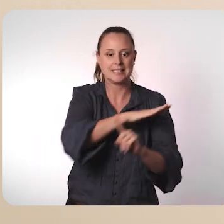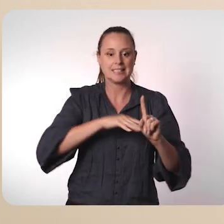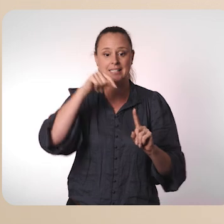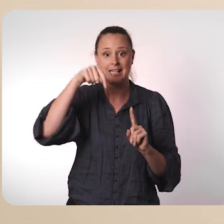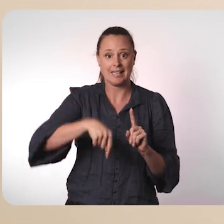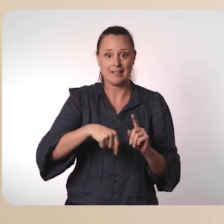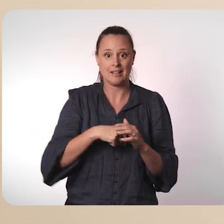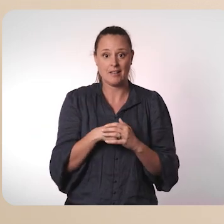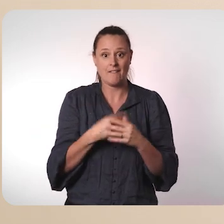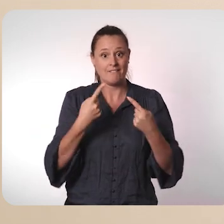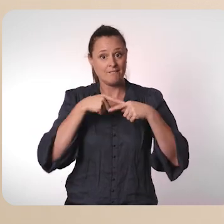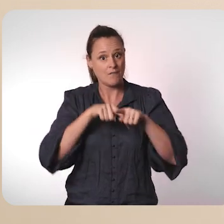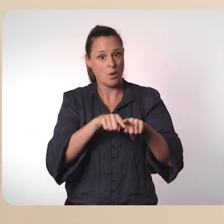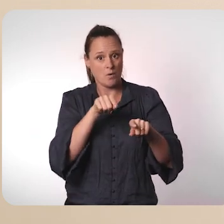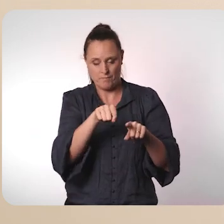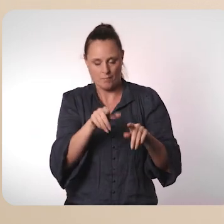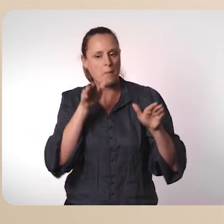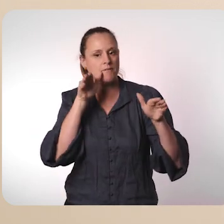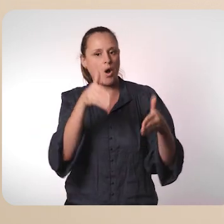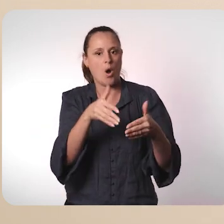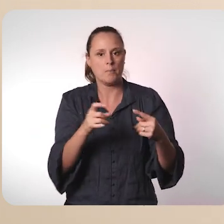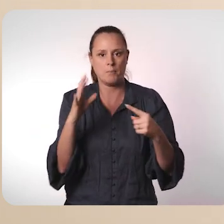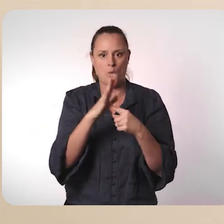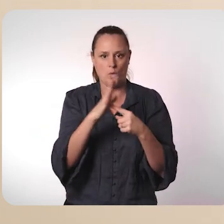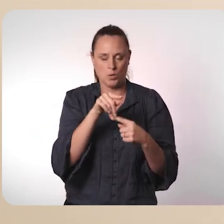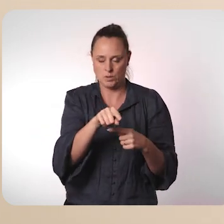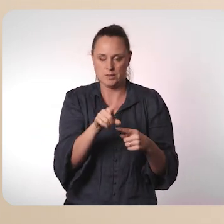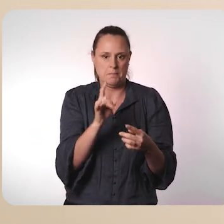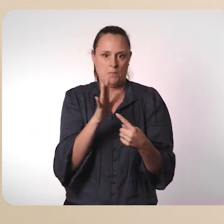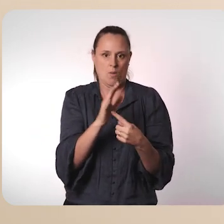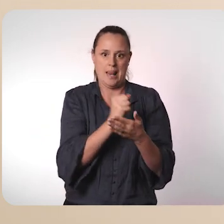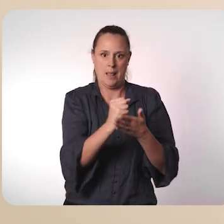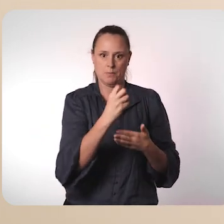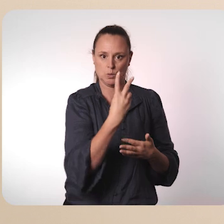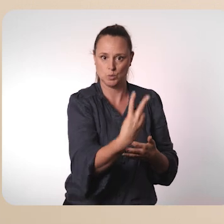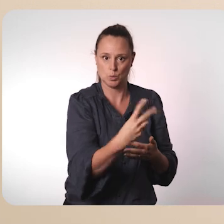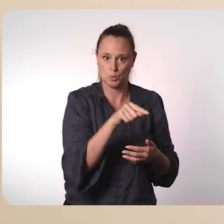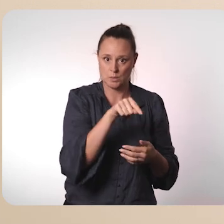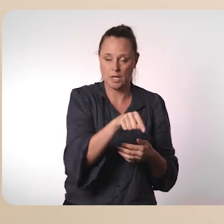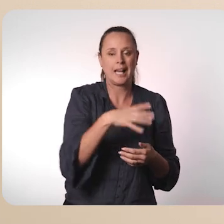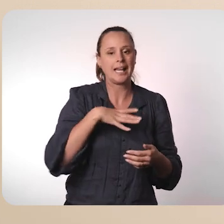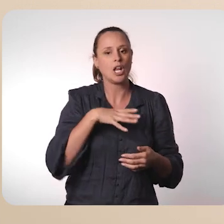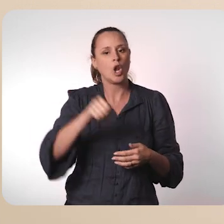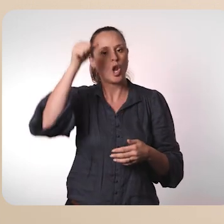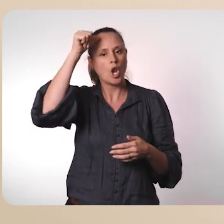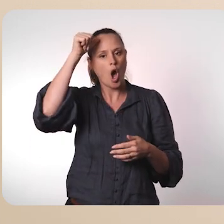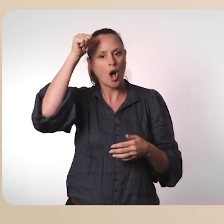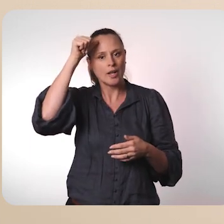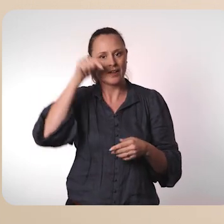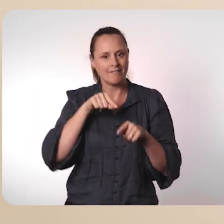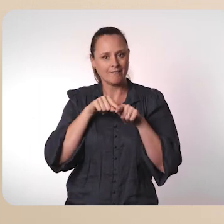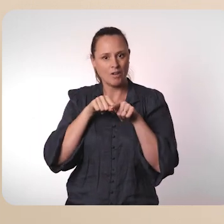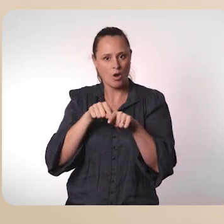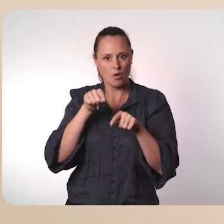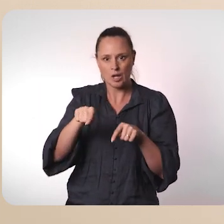2 to educate people that violence against women and girls with disabilities is not the norm, and it